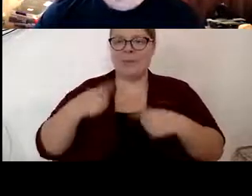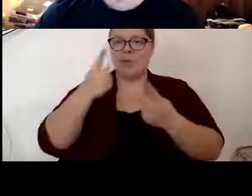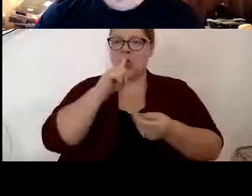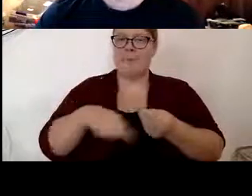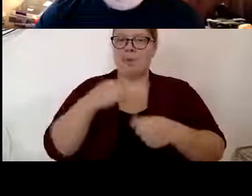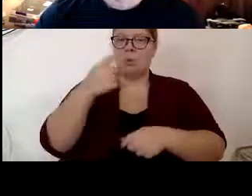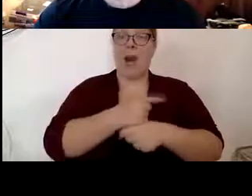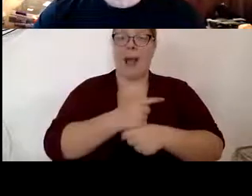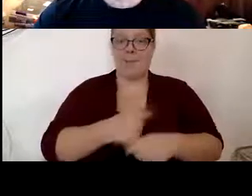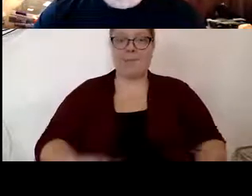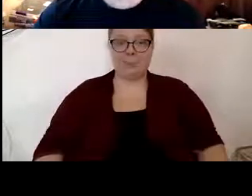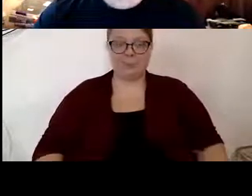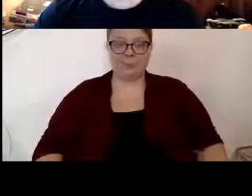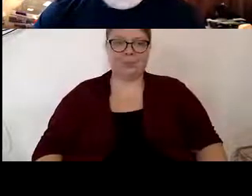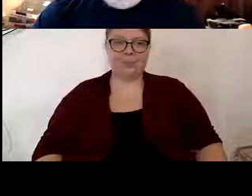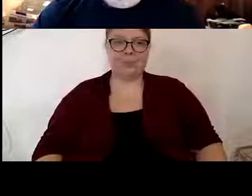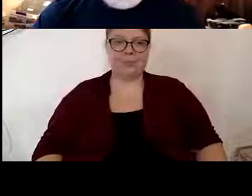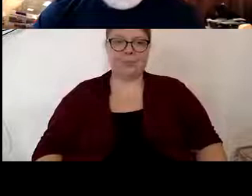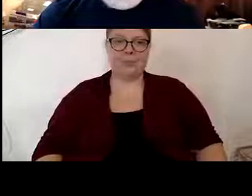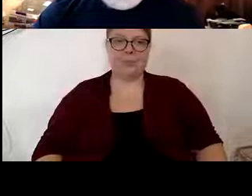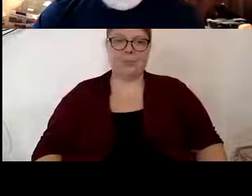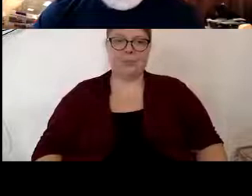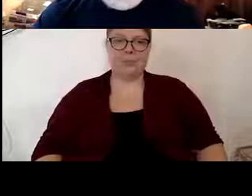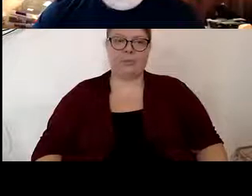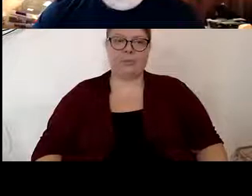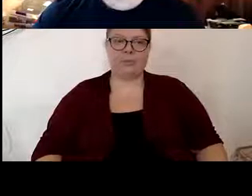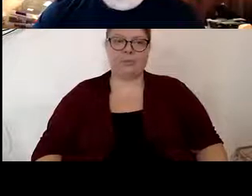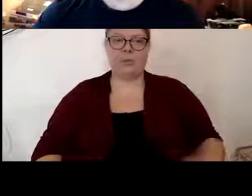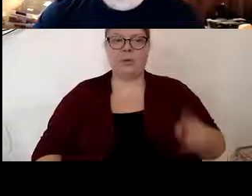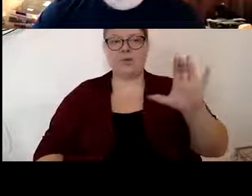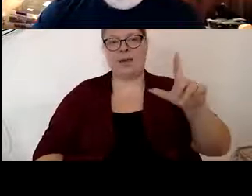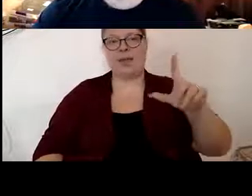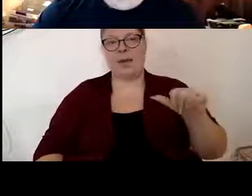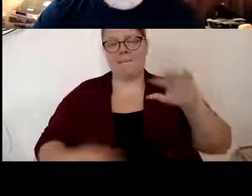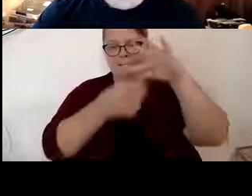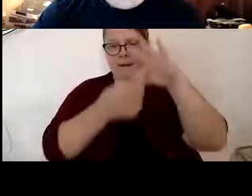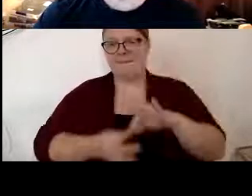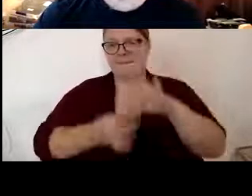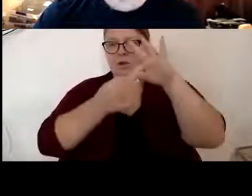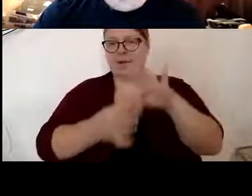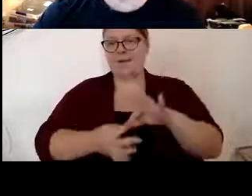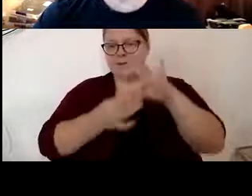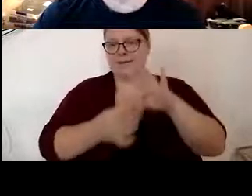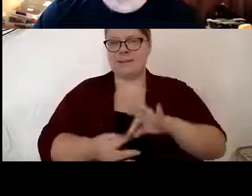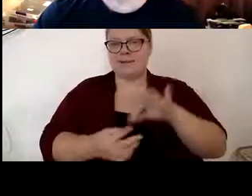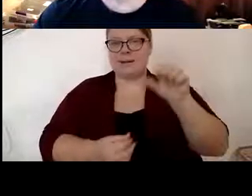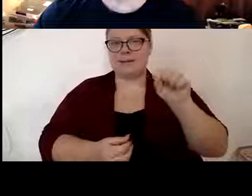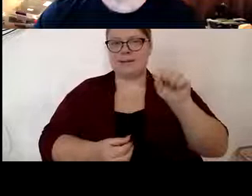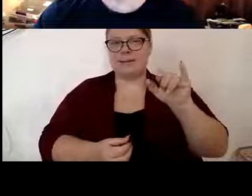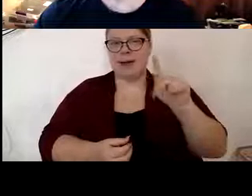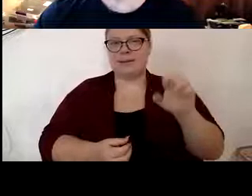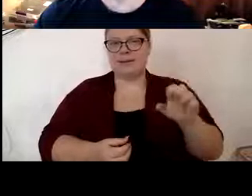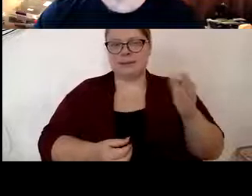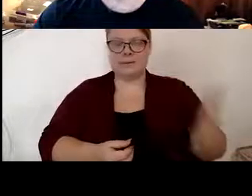today, right? So here's the UCLA mindfulness website. Also, there's a link for